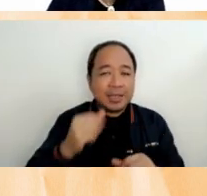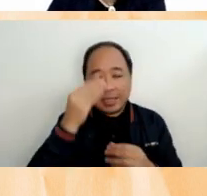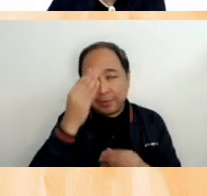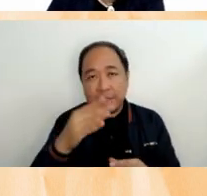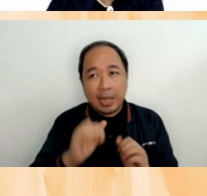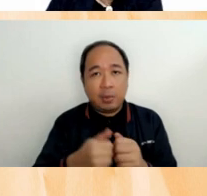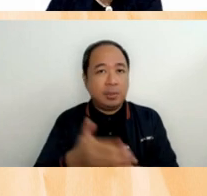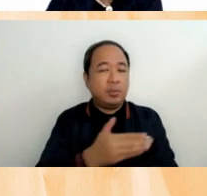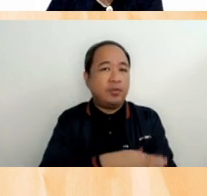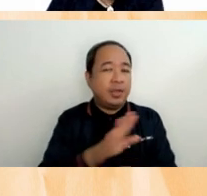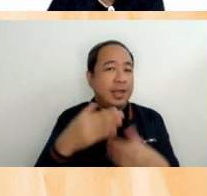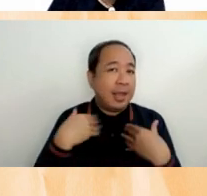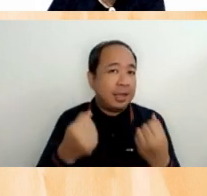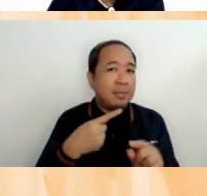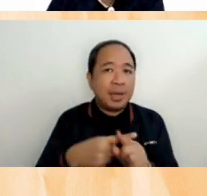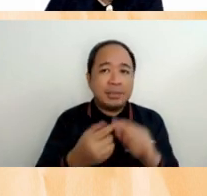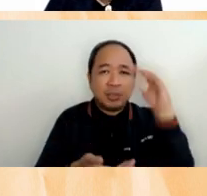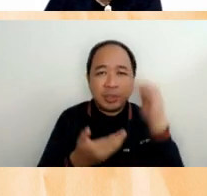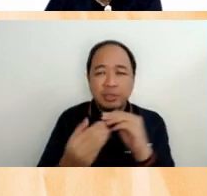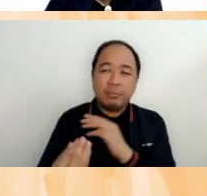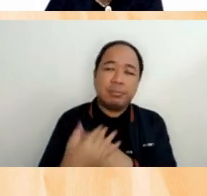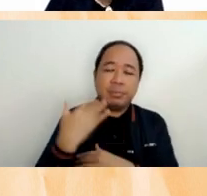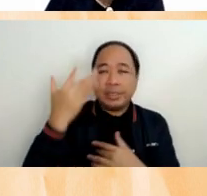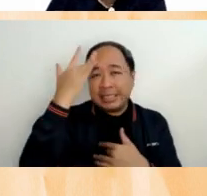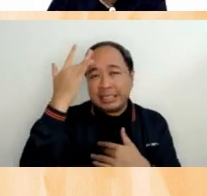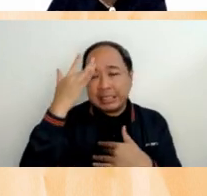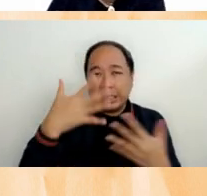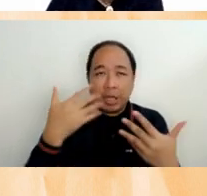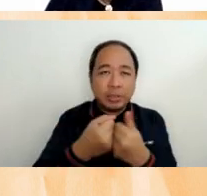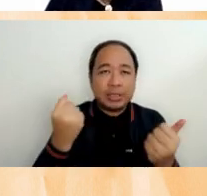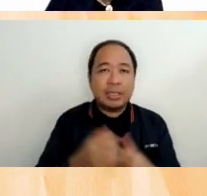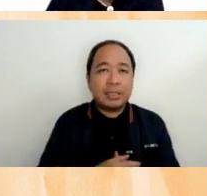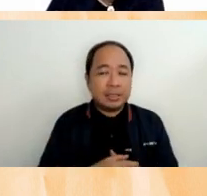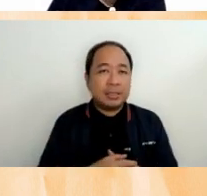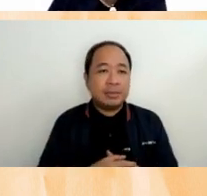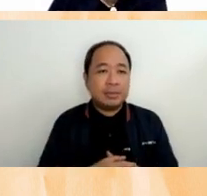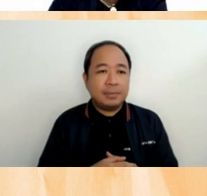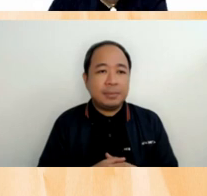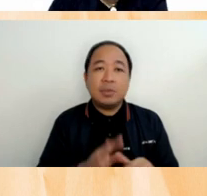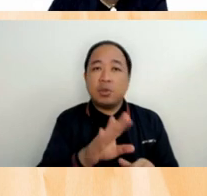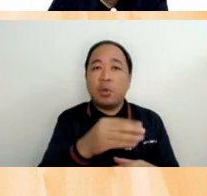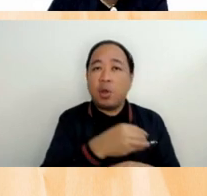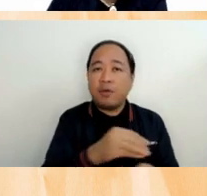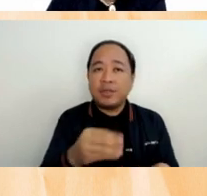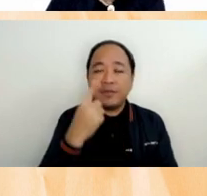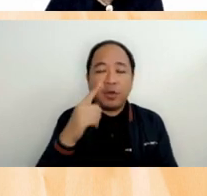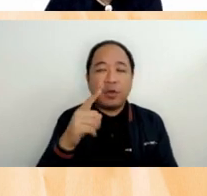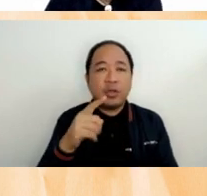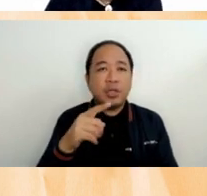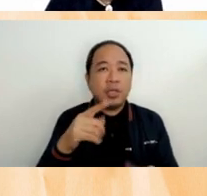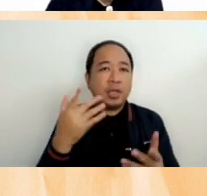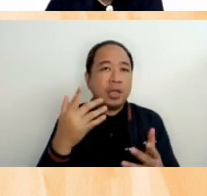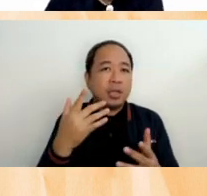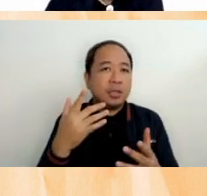U.S. Department of Health and Human Services. So yeah, just a quick background. So he says that how we communicate with